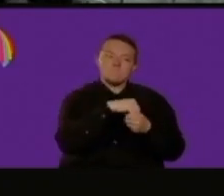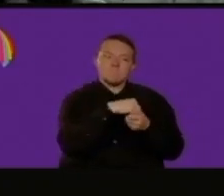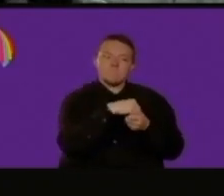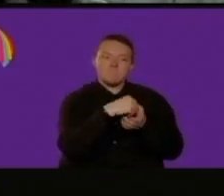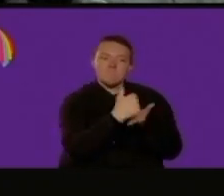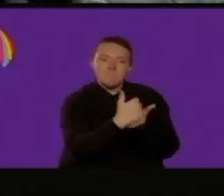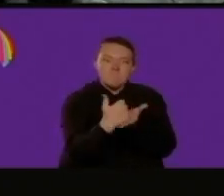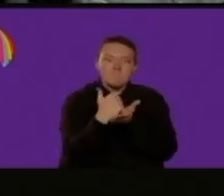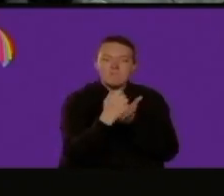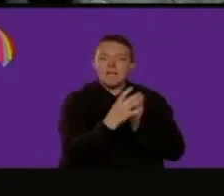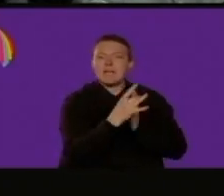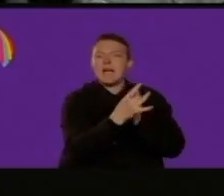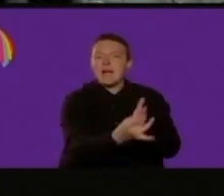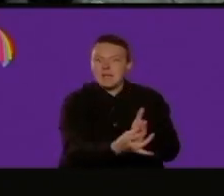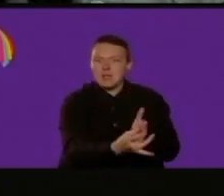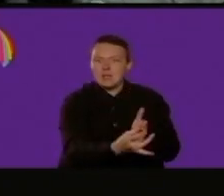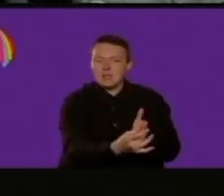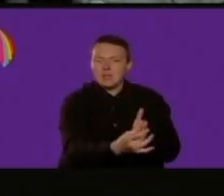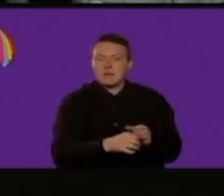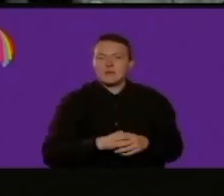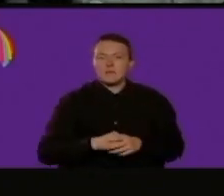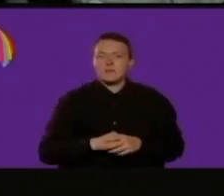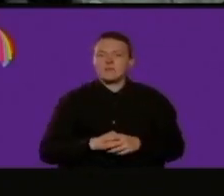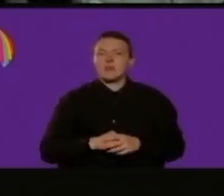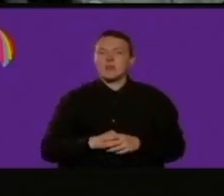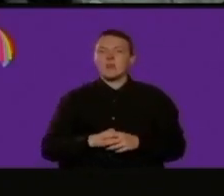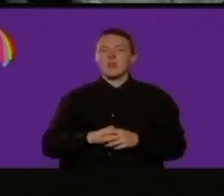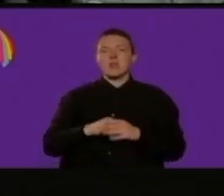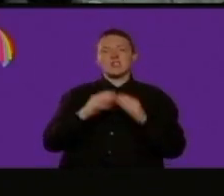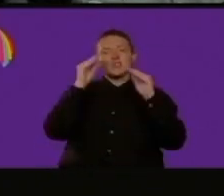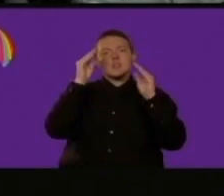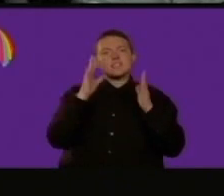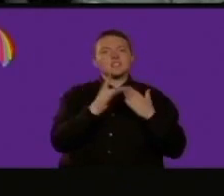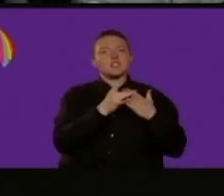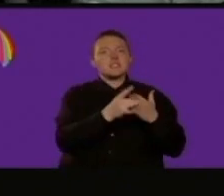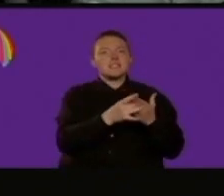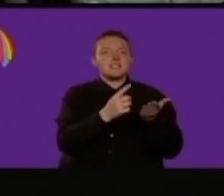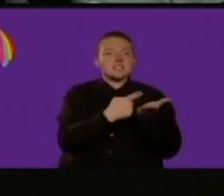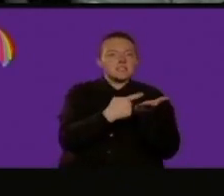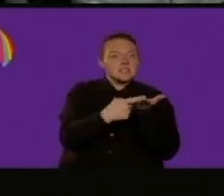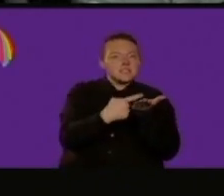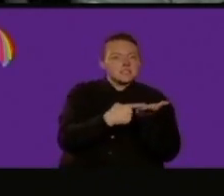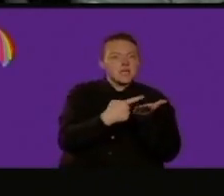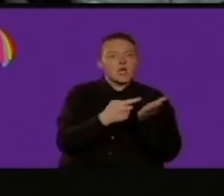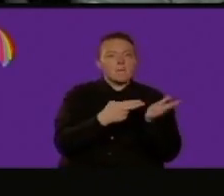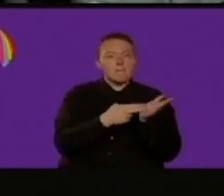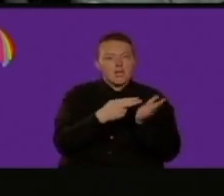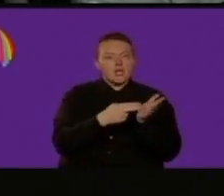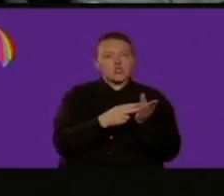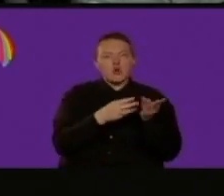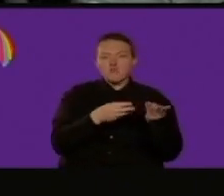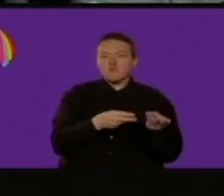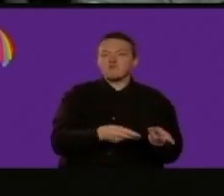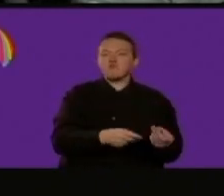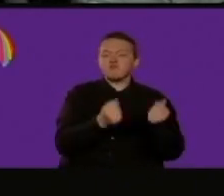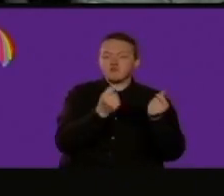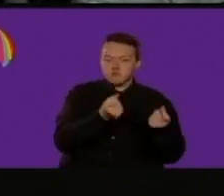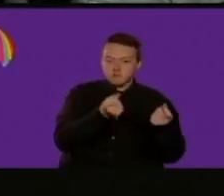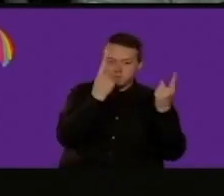the mechanics, right? How can we upload images that